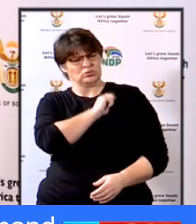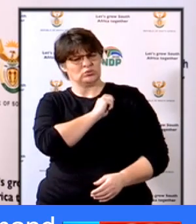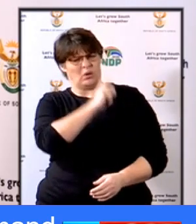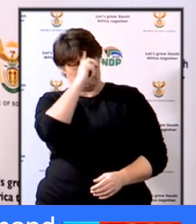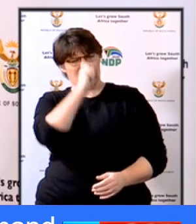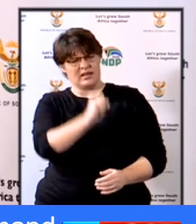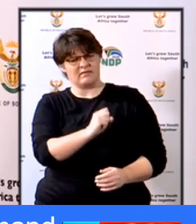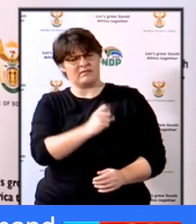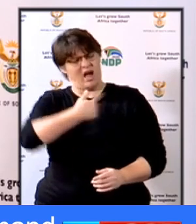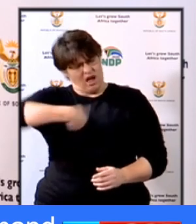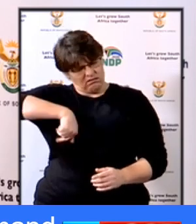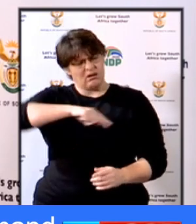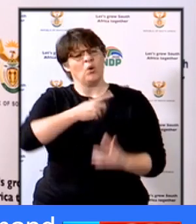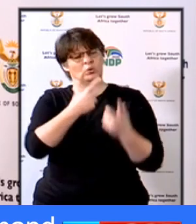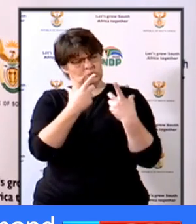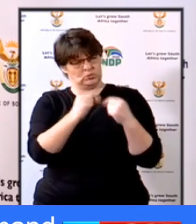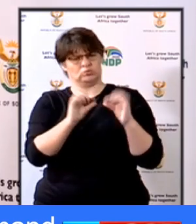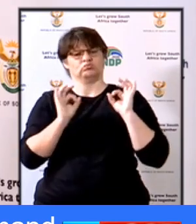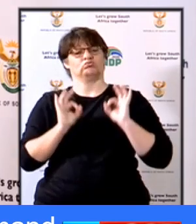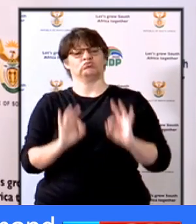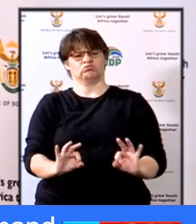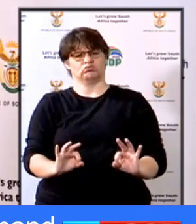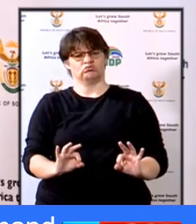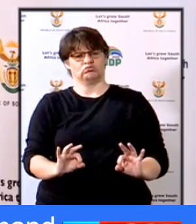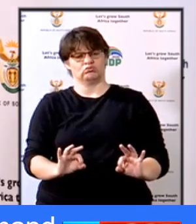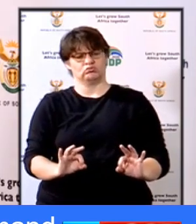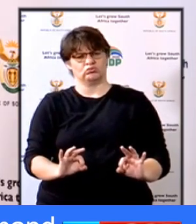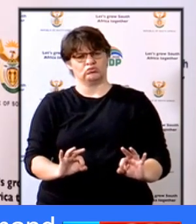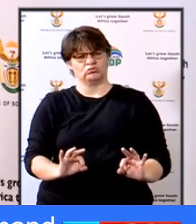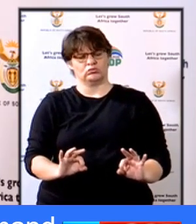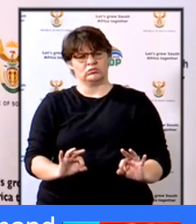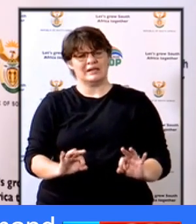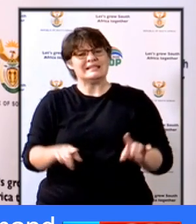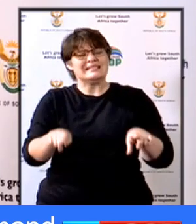done everything in our power. Of course, working